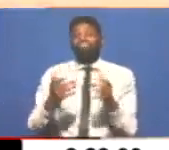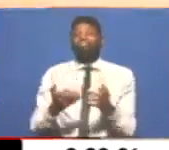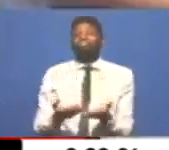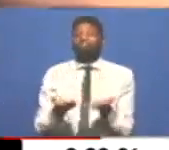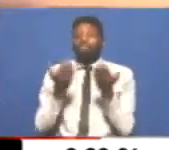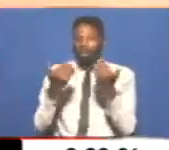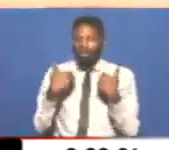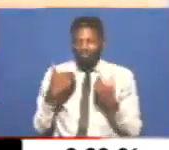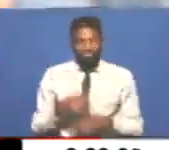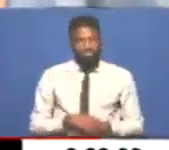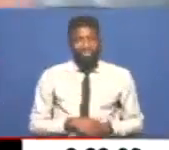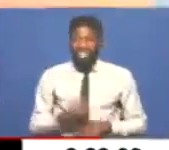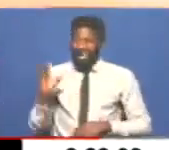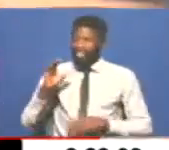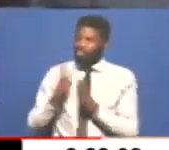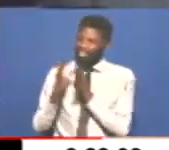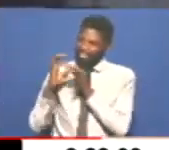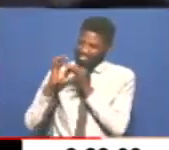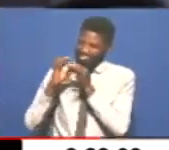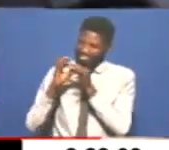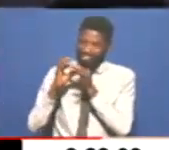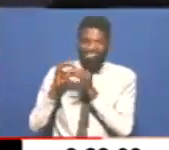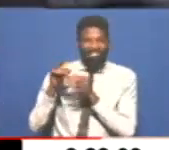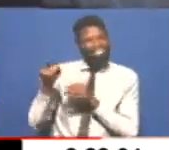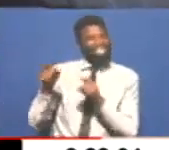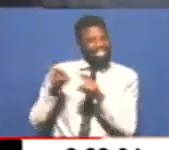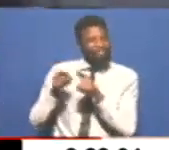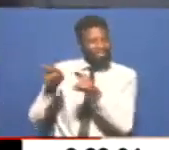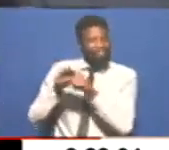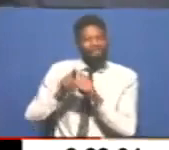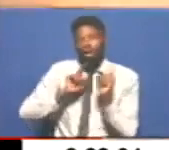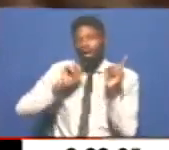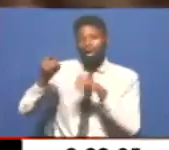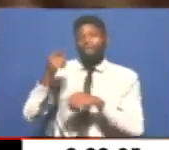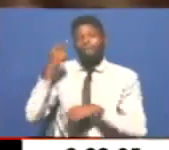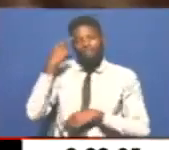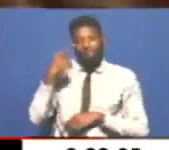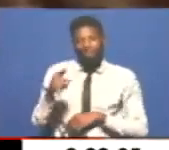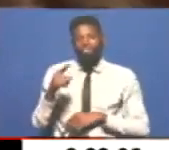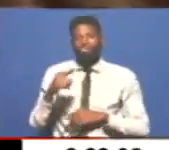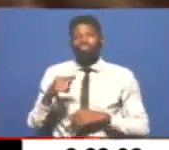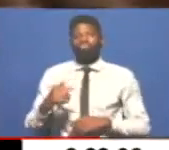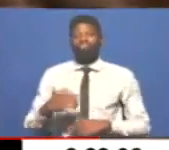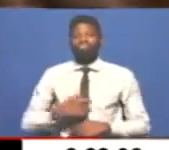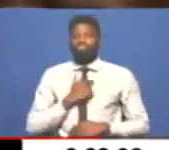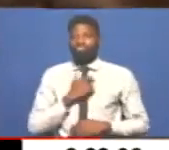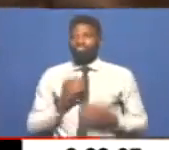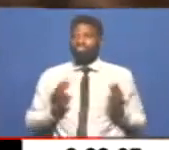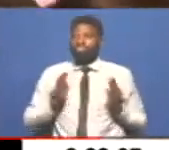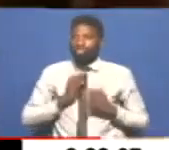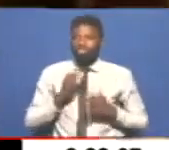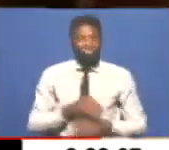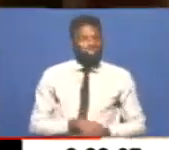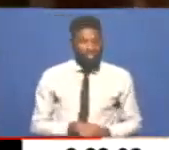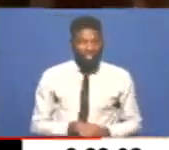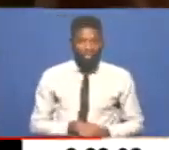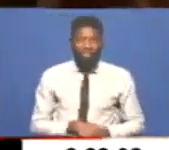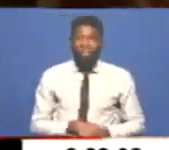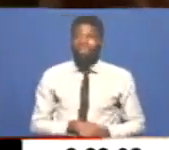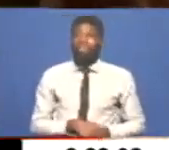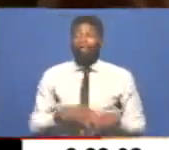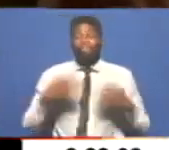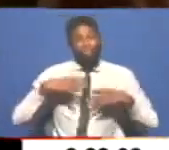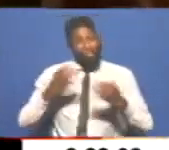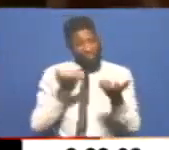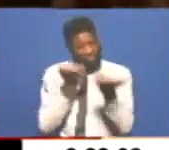company, stuck with him as their preferred go-to designer for suits for different functions. Every entrepreneur going about his business is